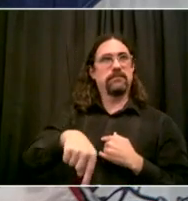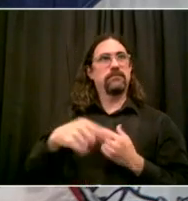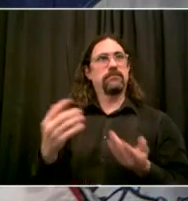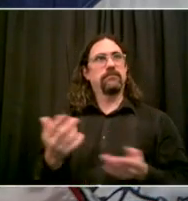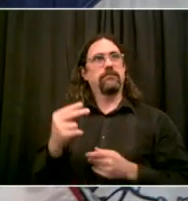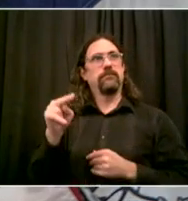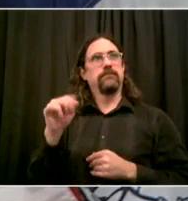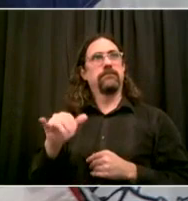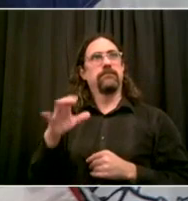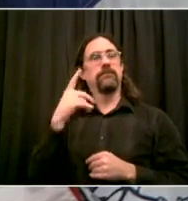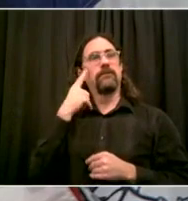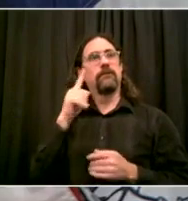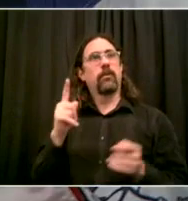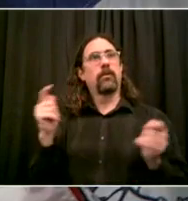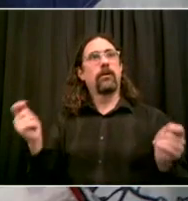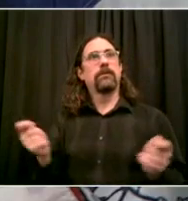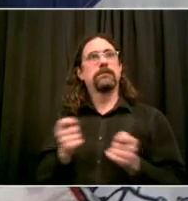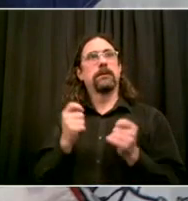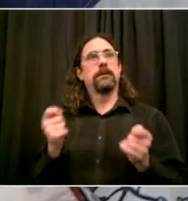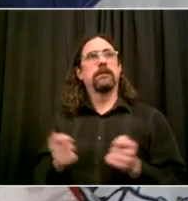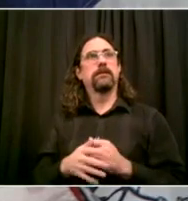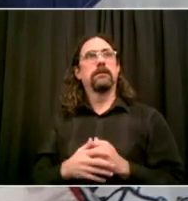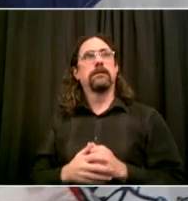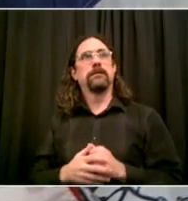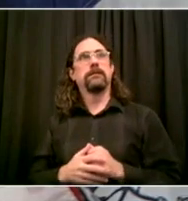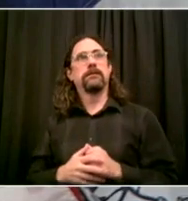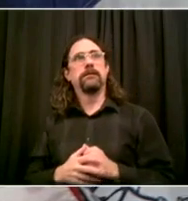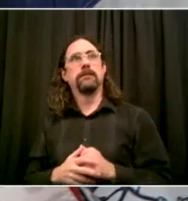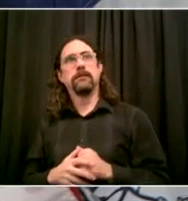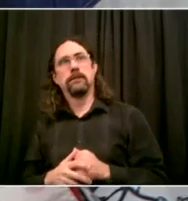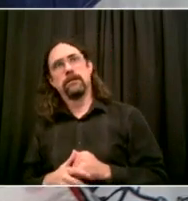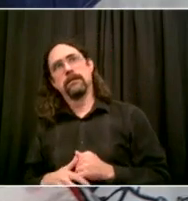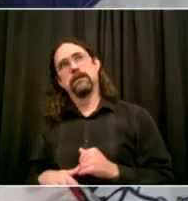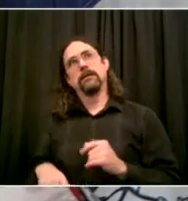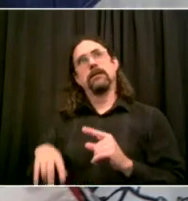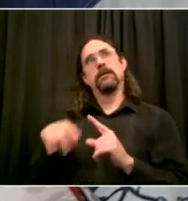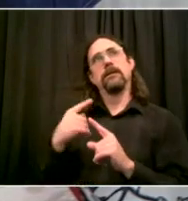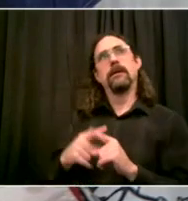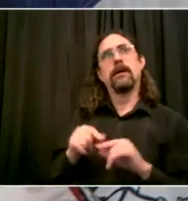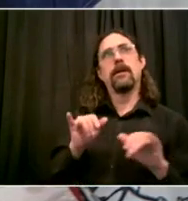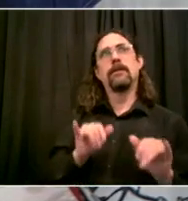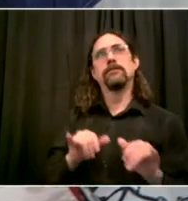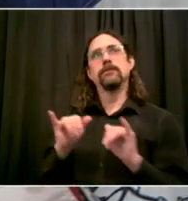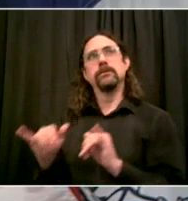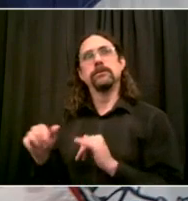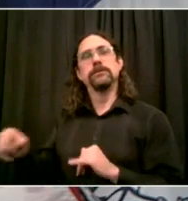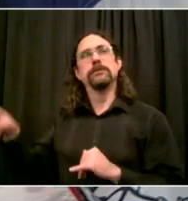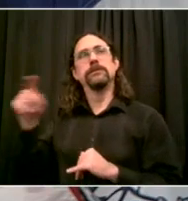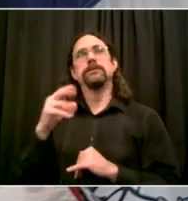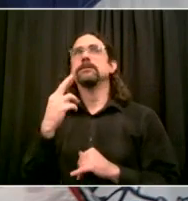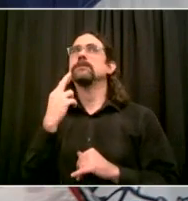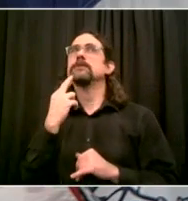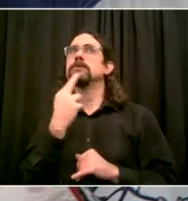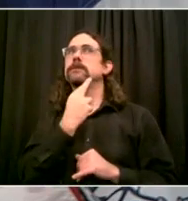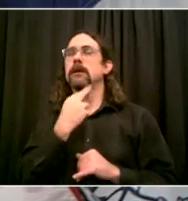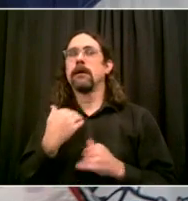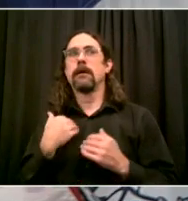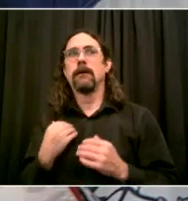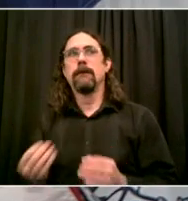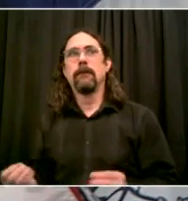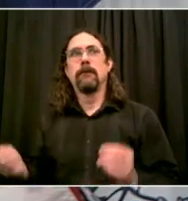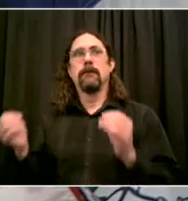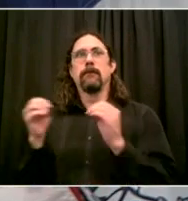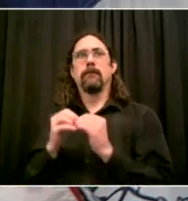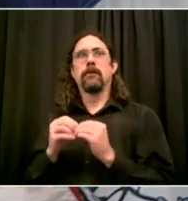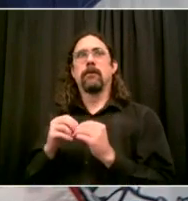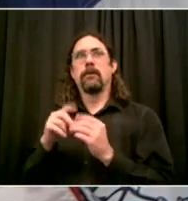from a different place. But now that there are more and more of these outdoor, semi-indoor, outdoor sidewalk places, I wonder if you